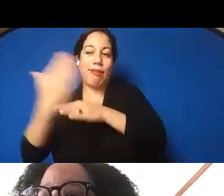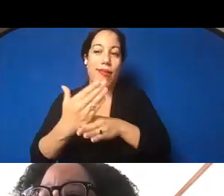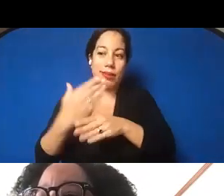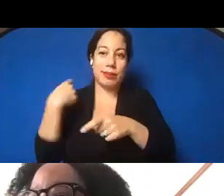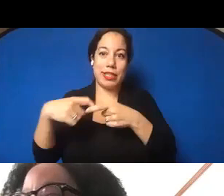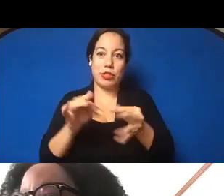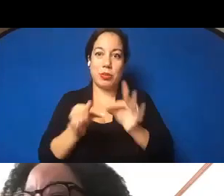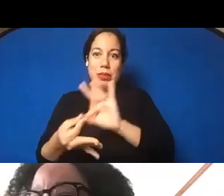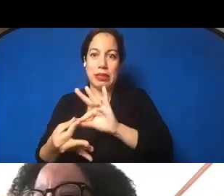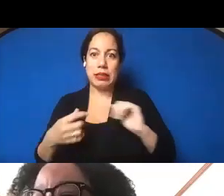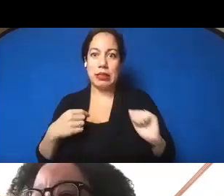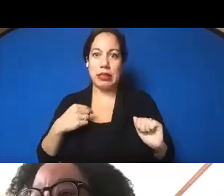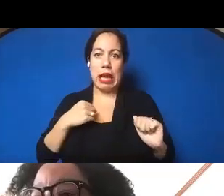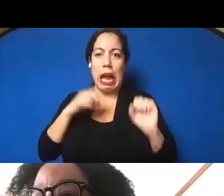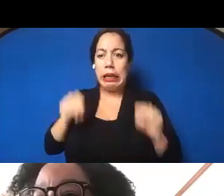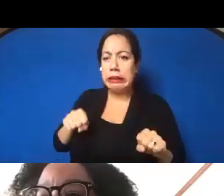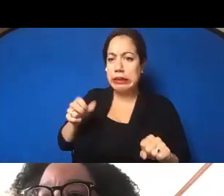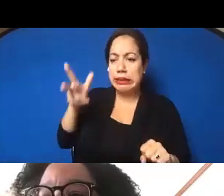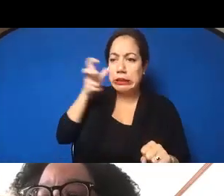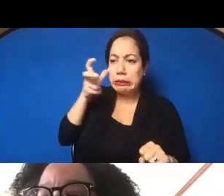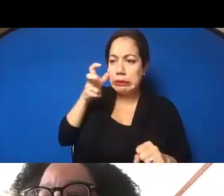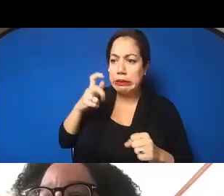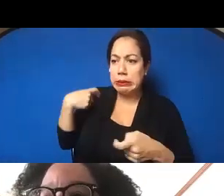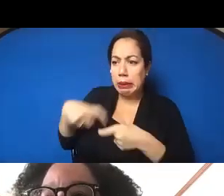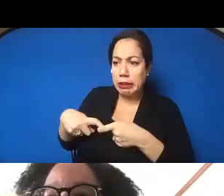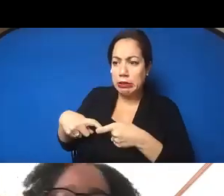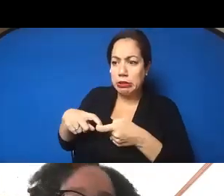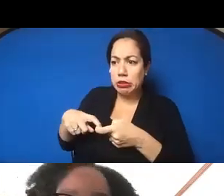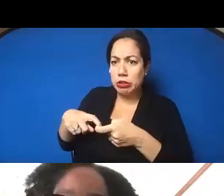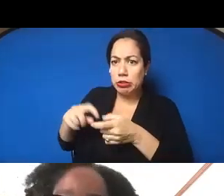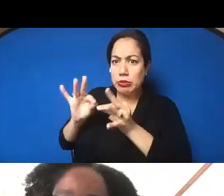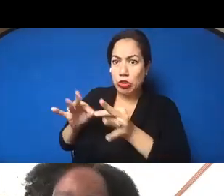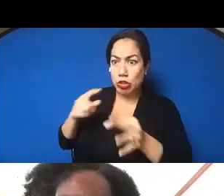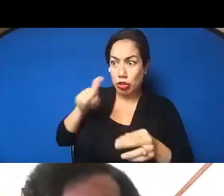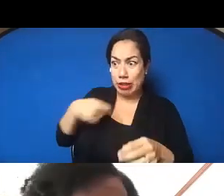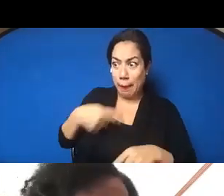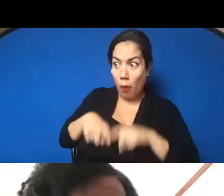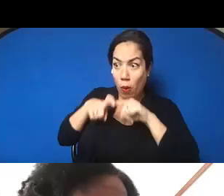I'm sorry, I'm actually being able to hear the Spanish translation. Should I pause?